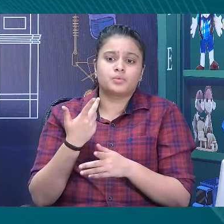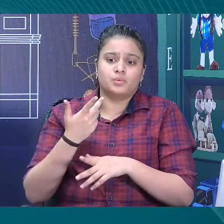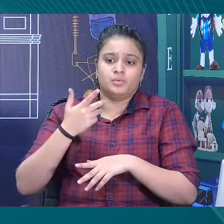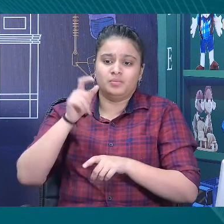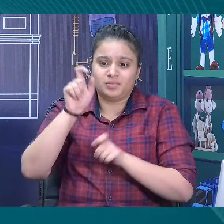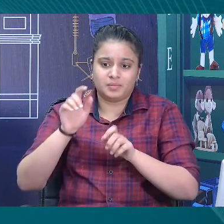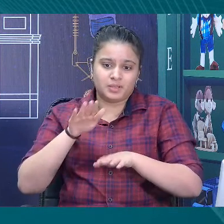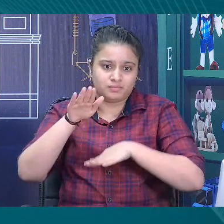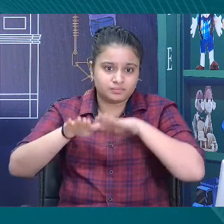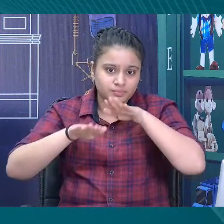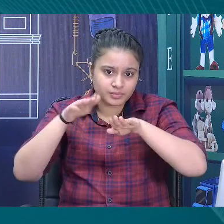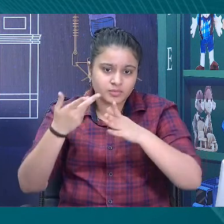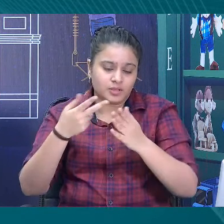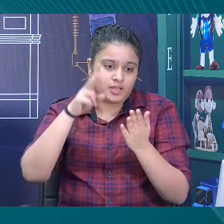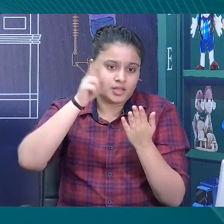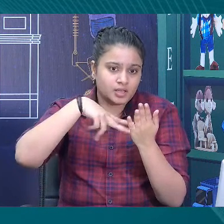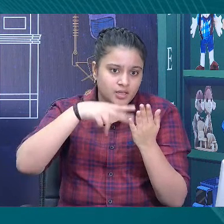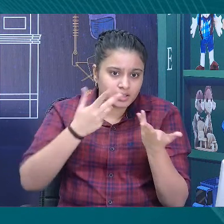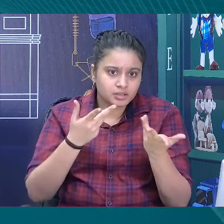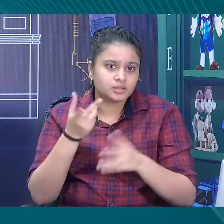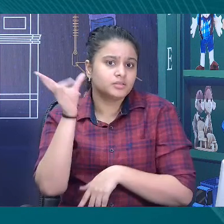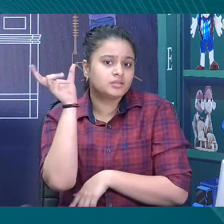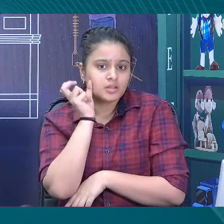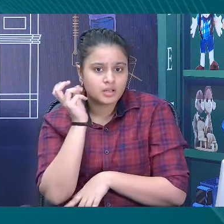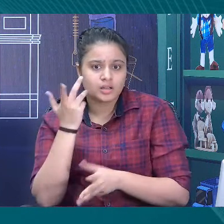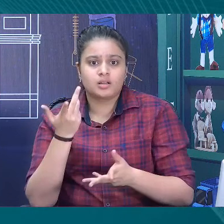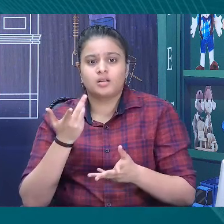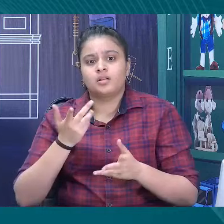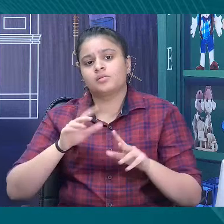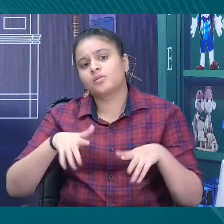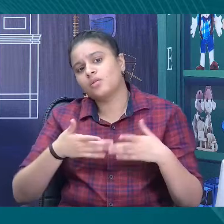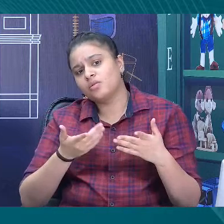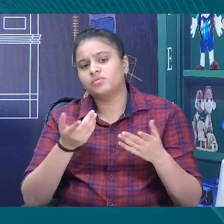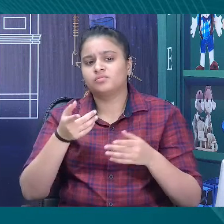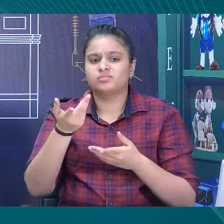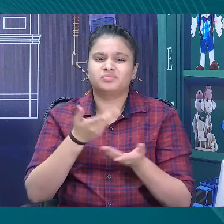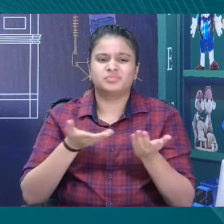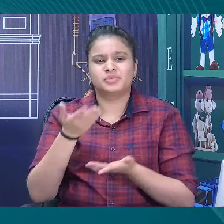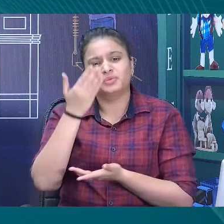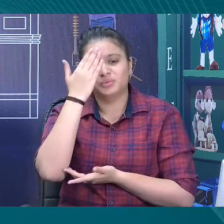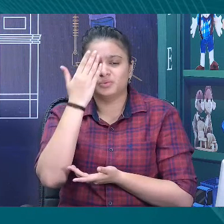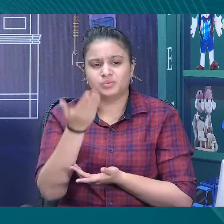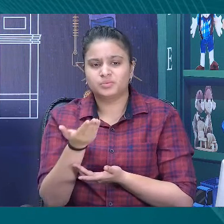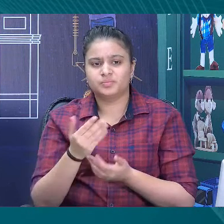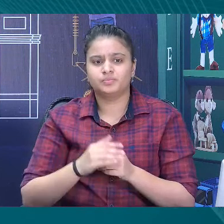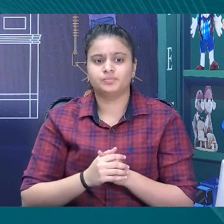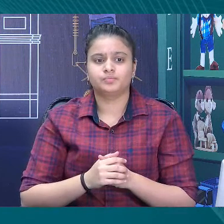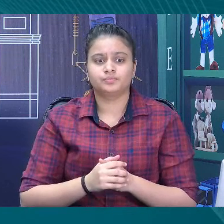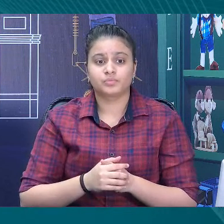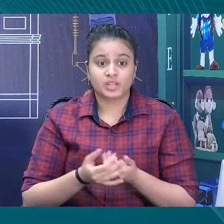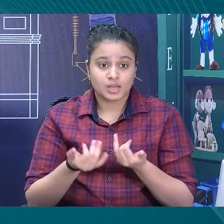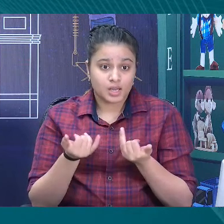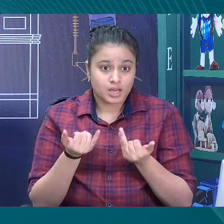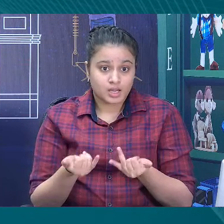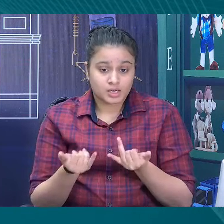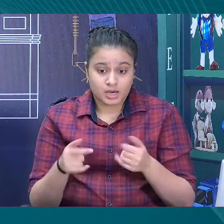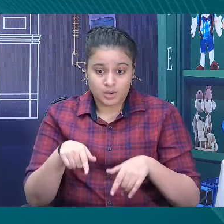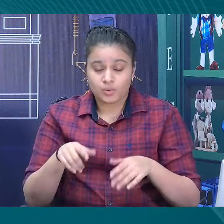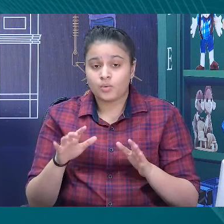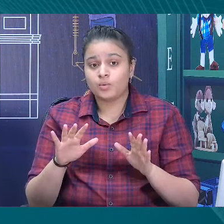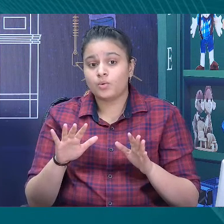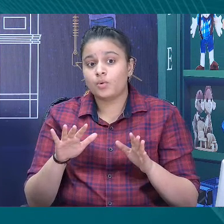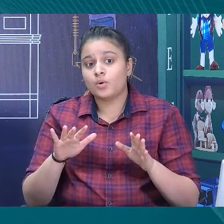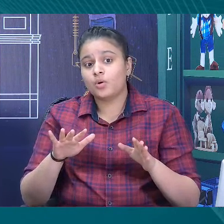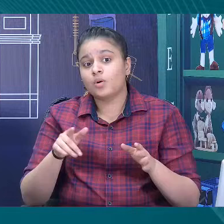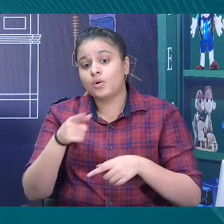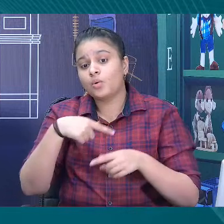stairs or who could read or who could hear or who could, see well and all this. Yes. So now and how they have